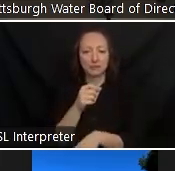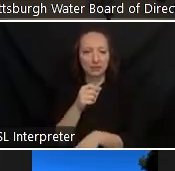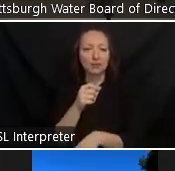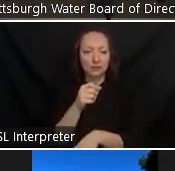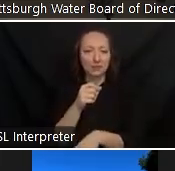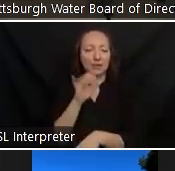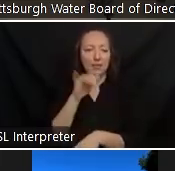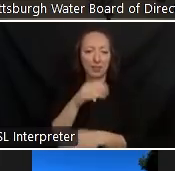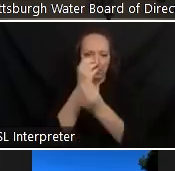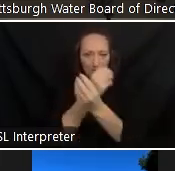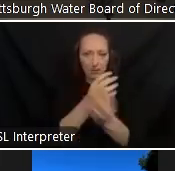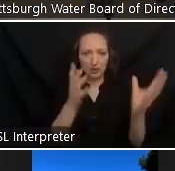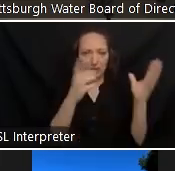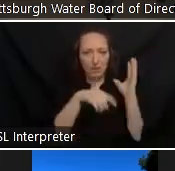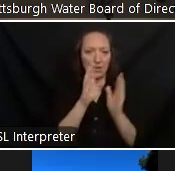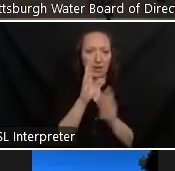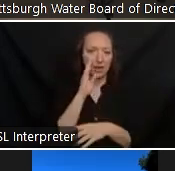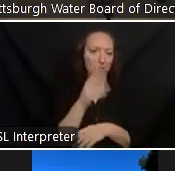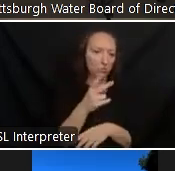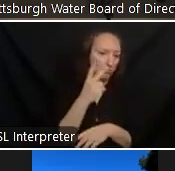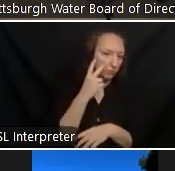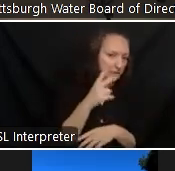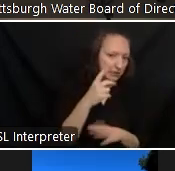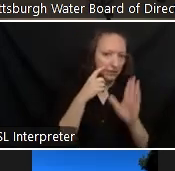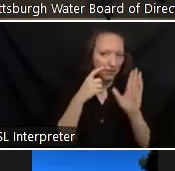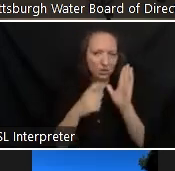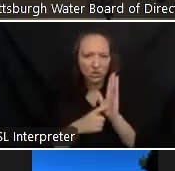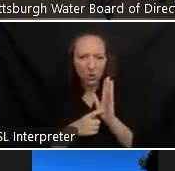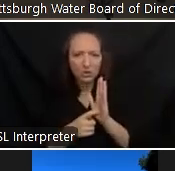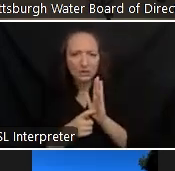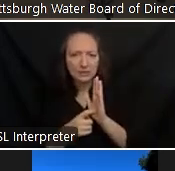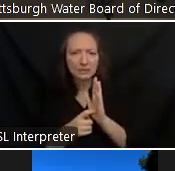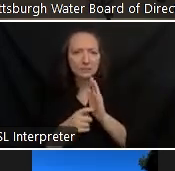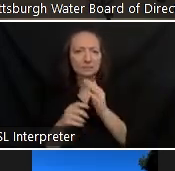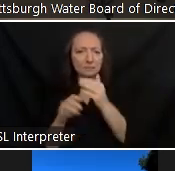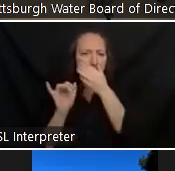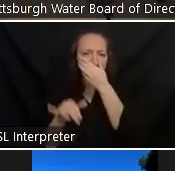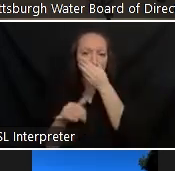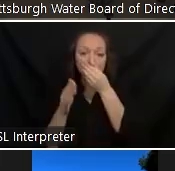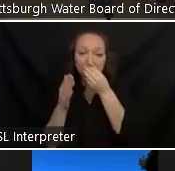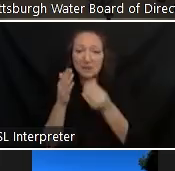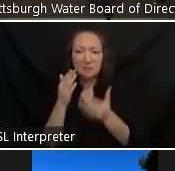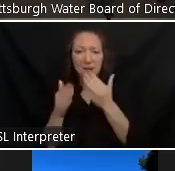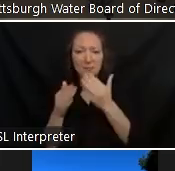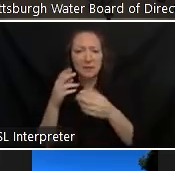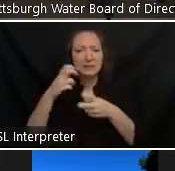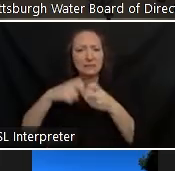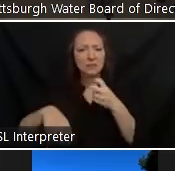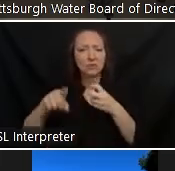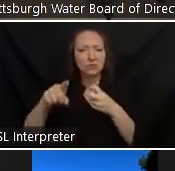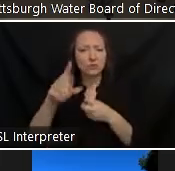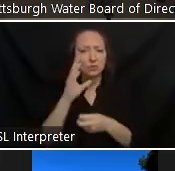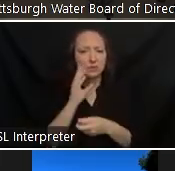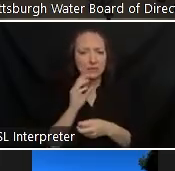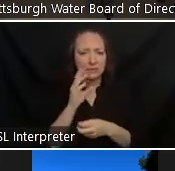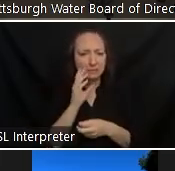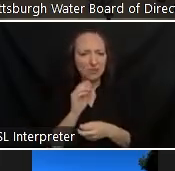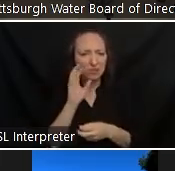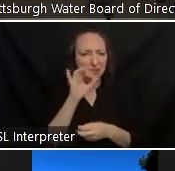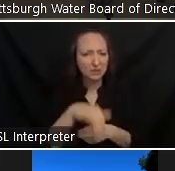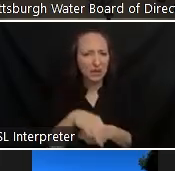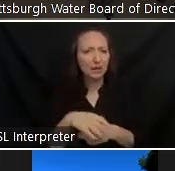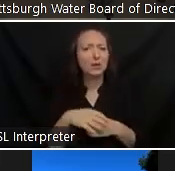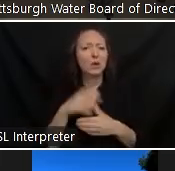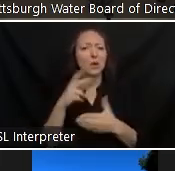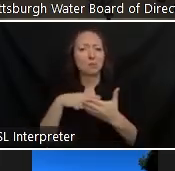have project signs. I'm not sure exactly if they've been hung in Bloomfield, but project signs explaining what the project is, with